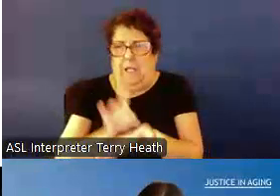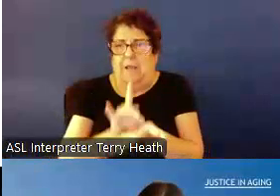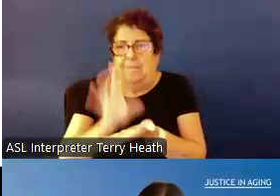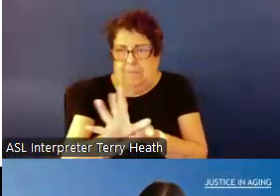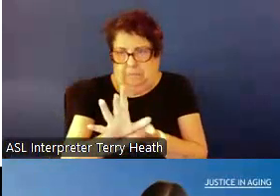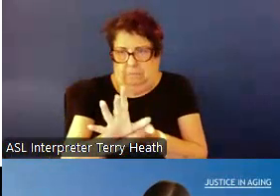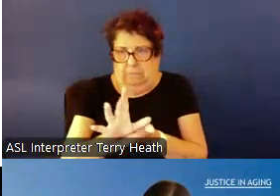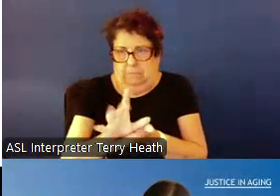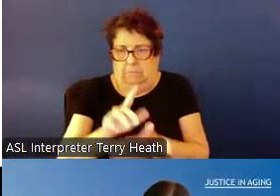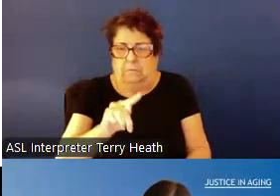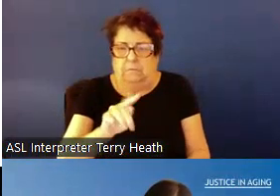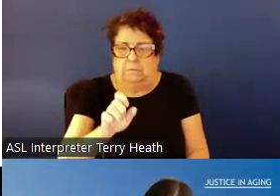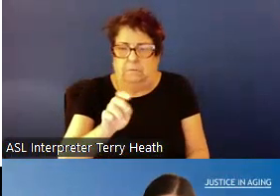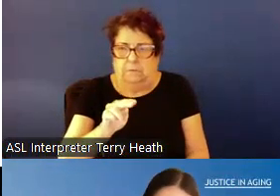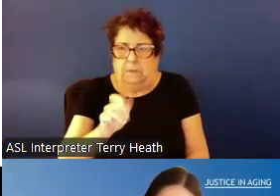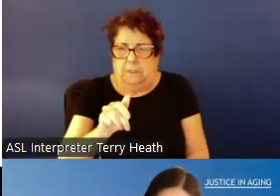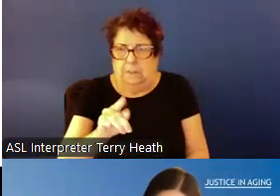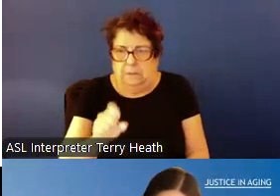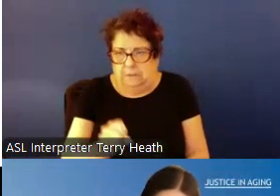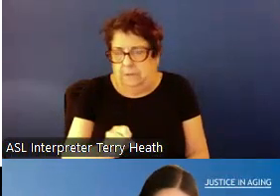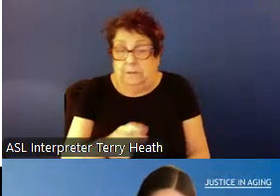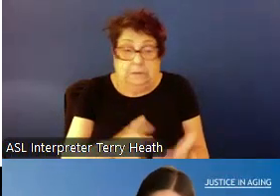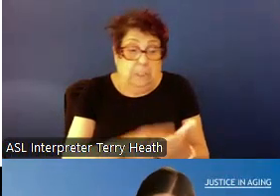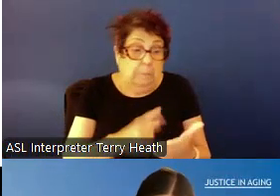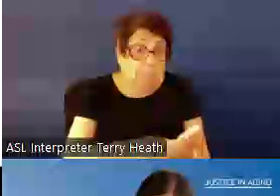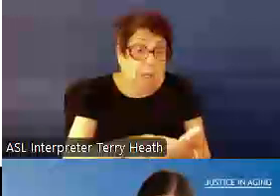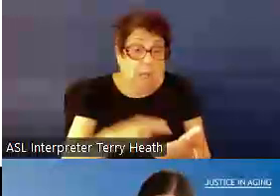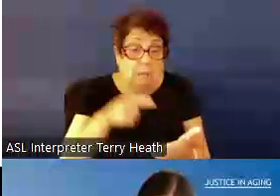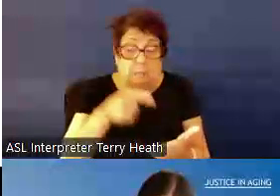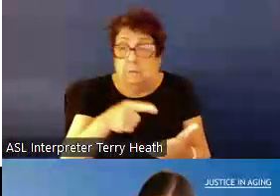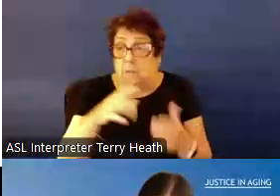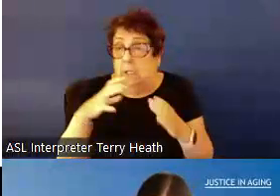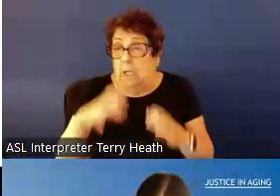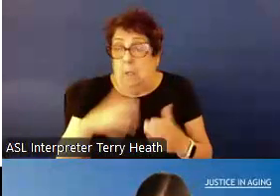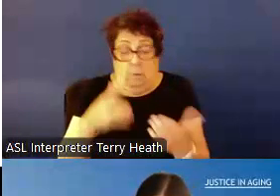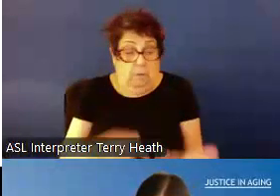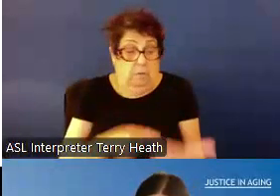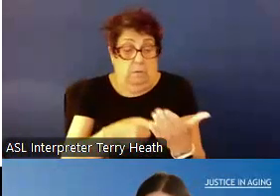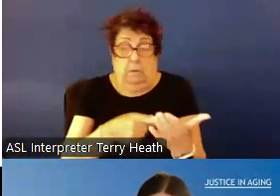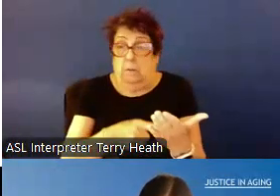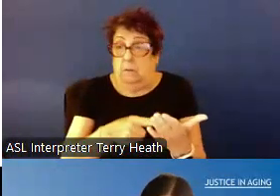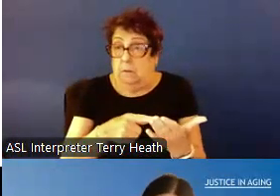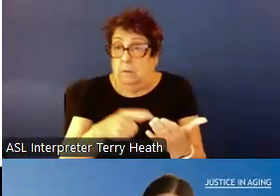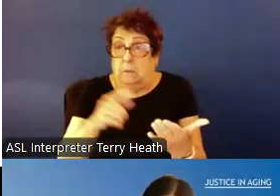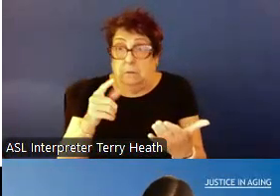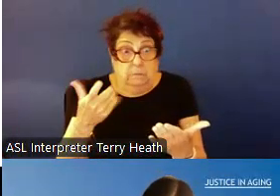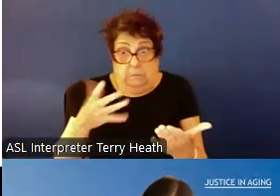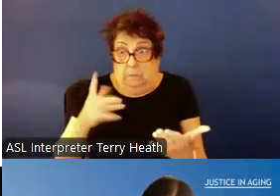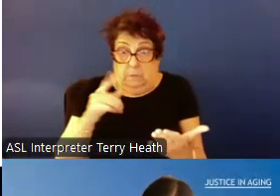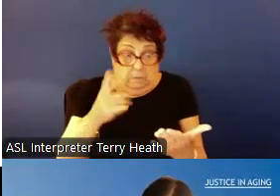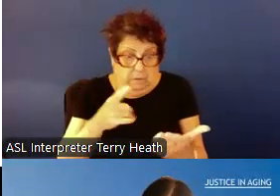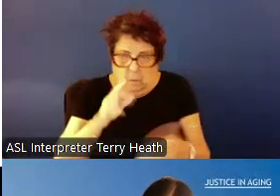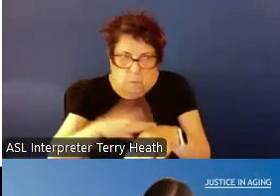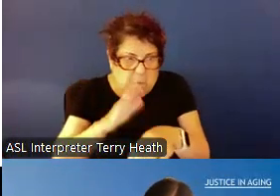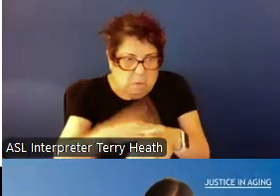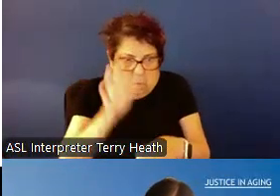will get notices about eviction, or they'll be verbally threatened with eviction and they'll be intimidated and feel like they need to